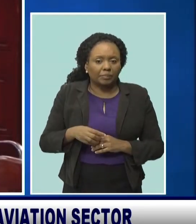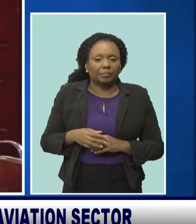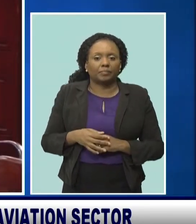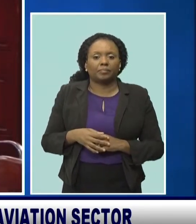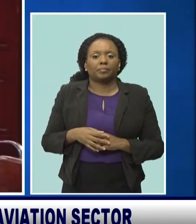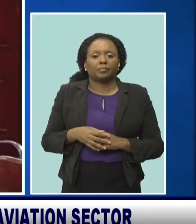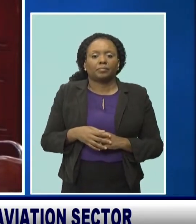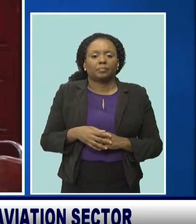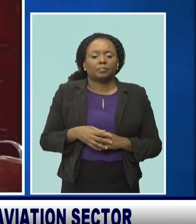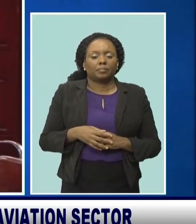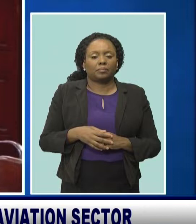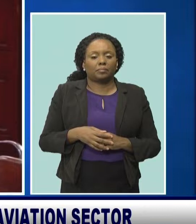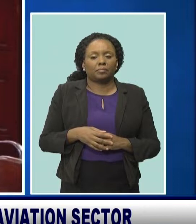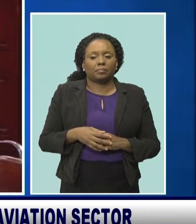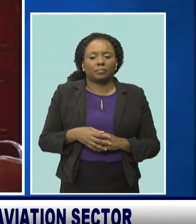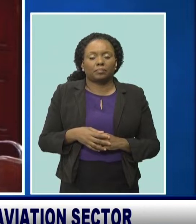now